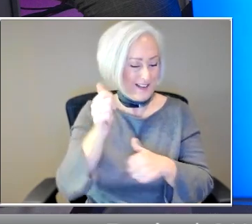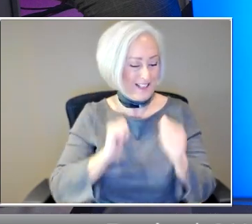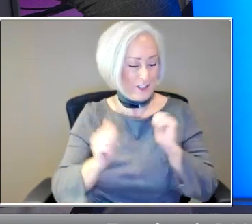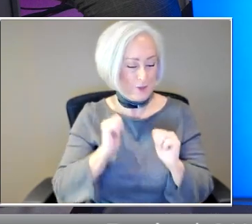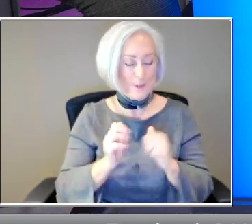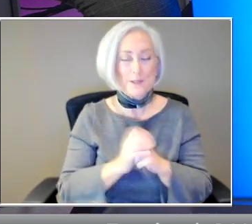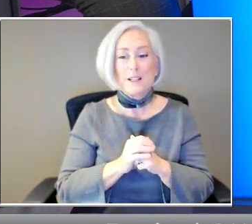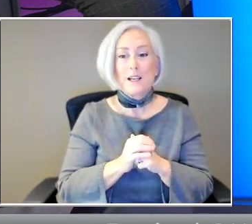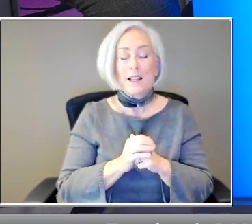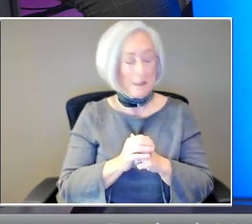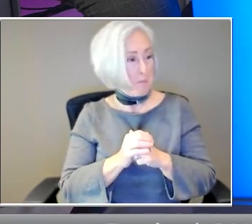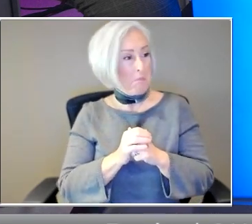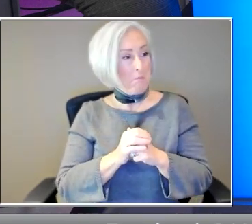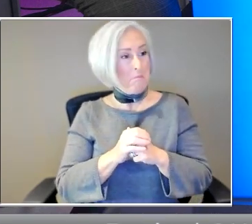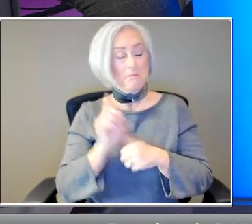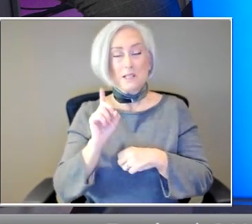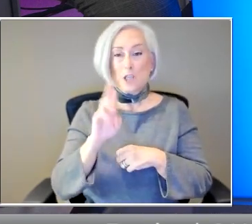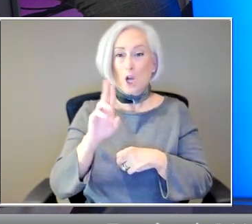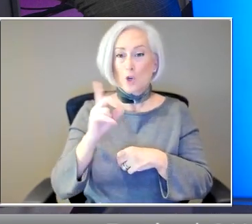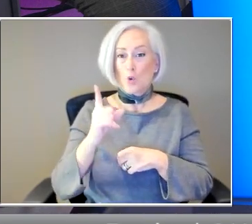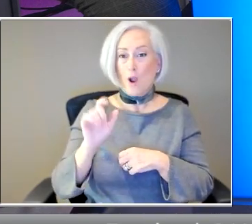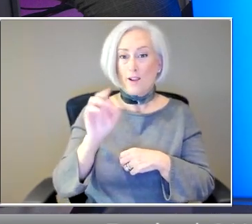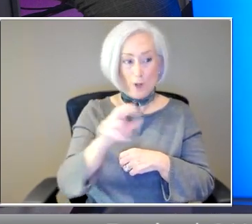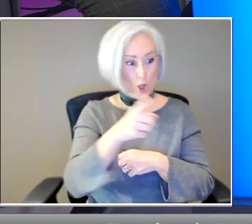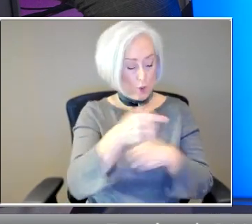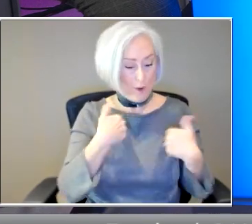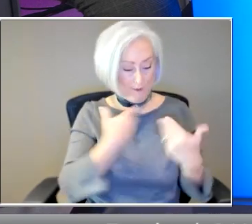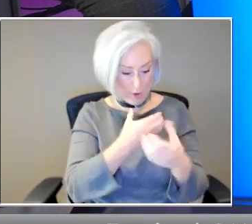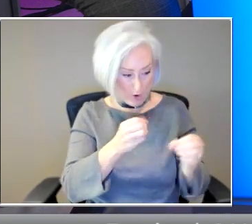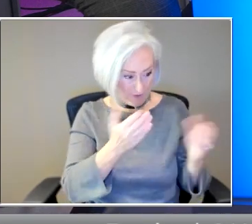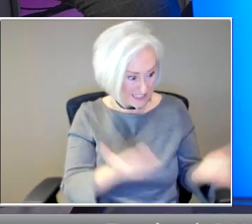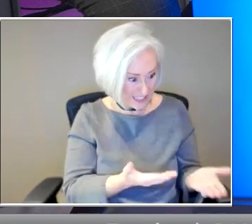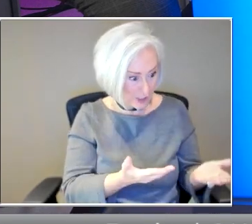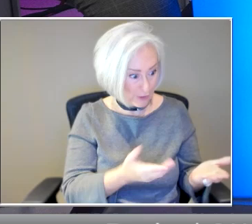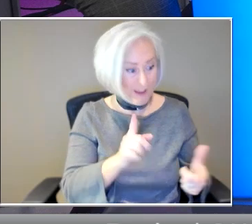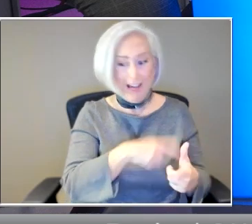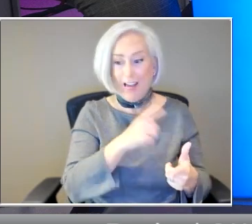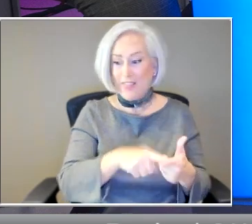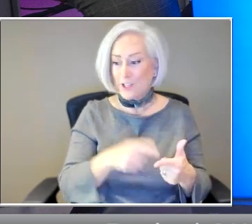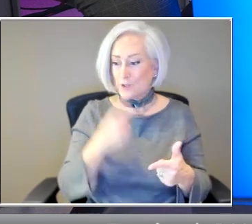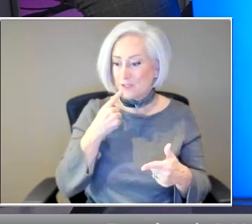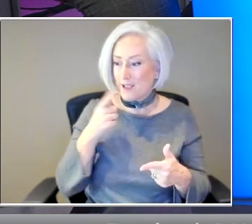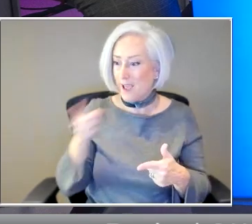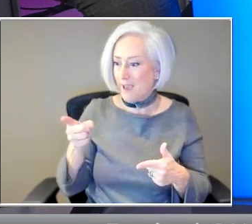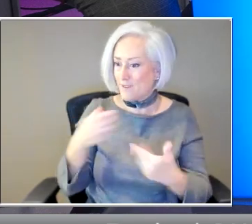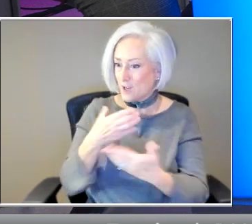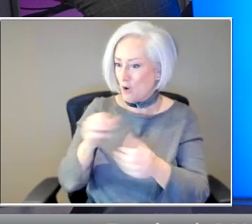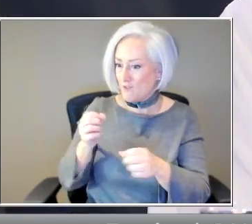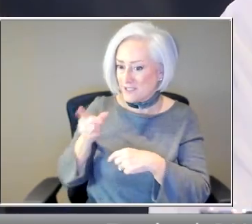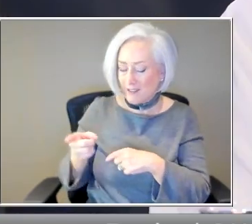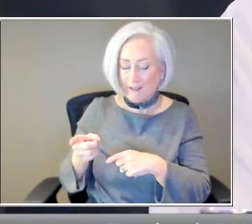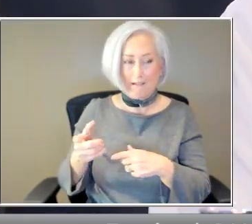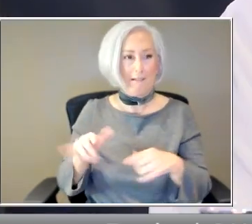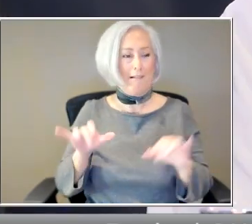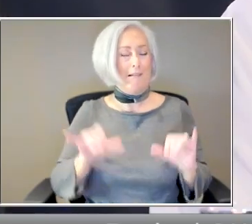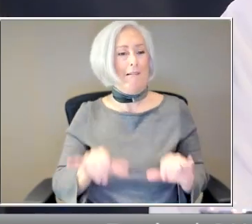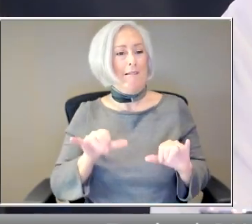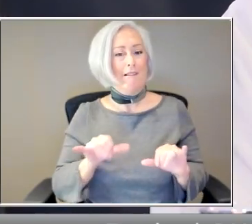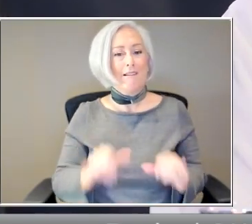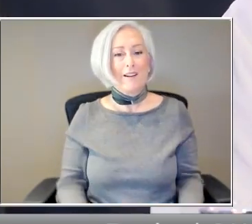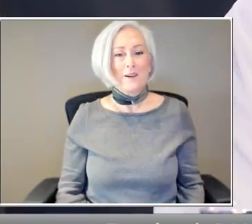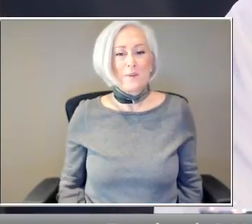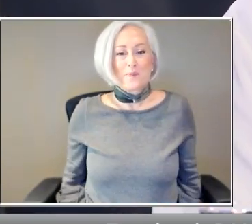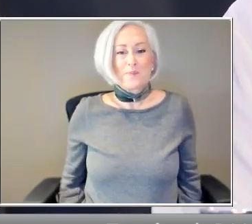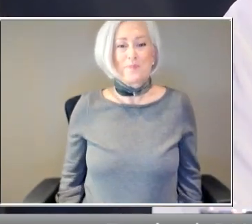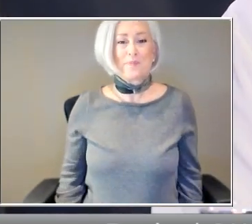So you legit see patients there and then say, okay, I'll see you in the next building. Yep. And My such a favorite comfort. line to patients is, it's the same